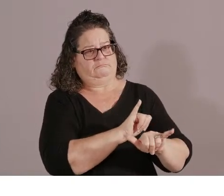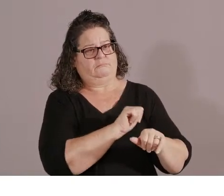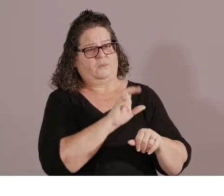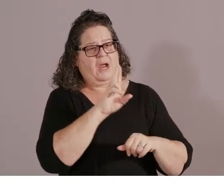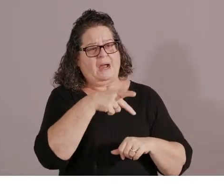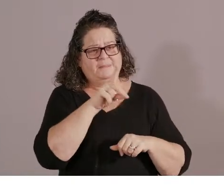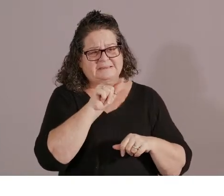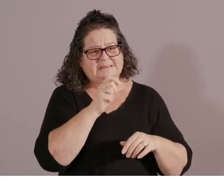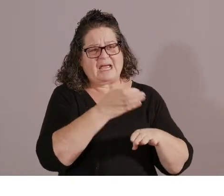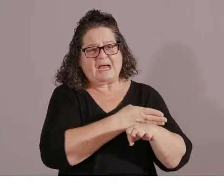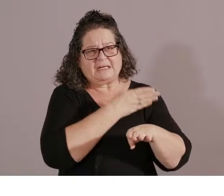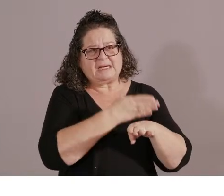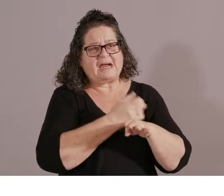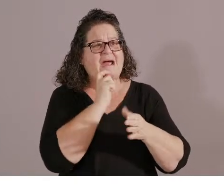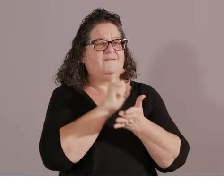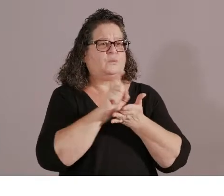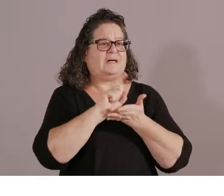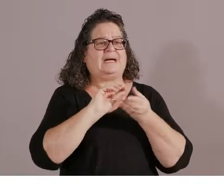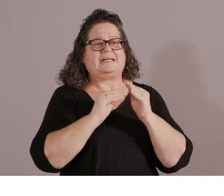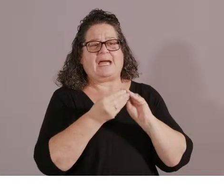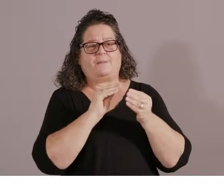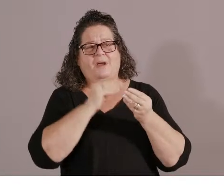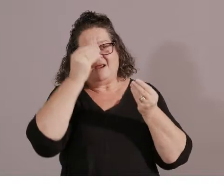PDF that we post on the web.